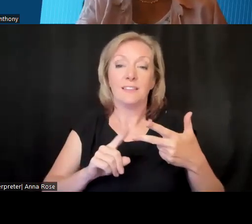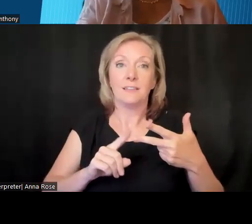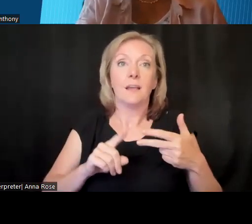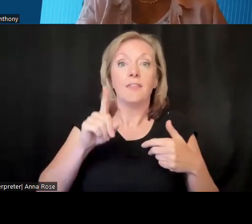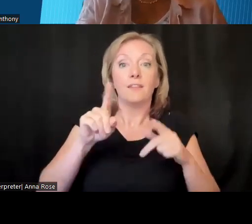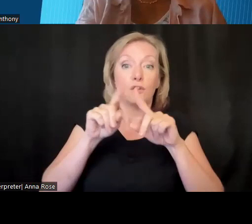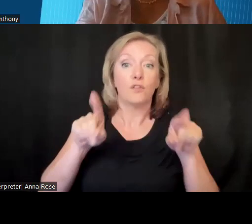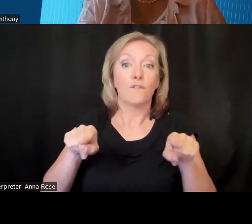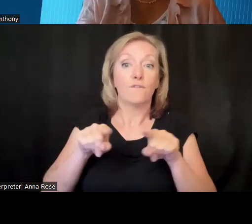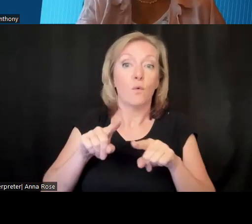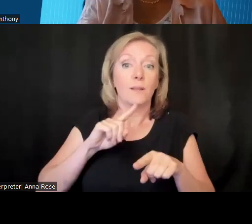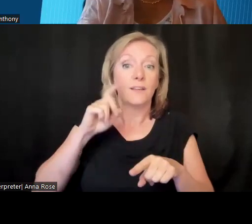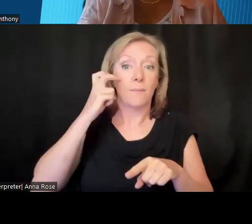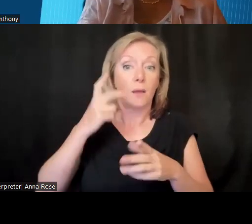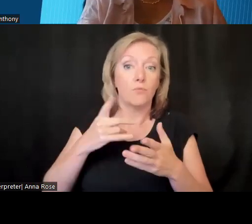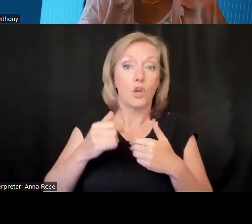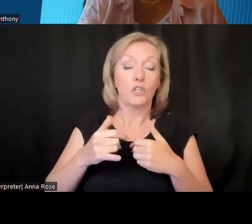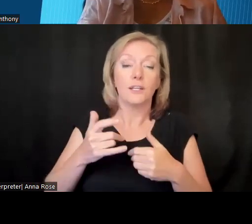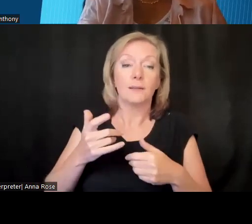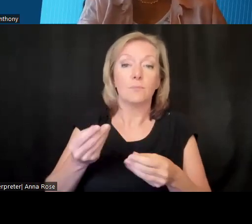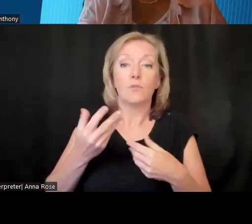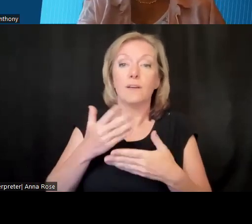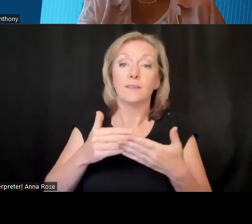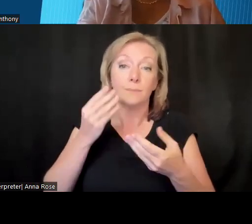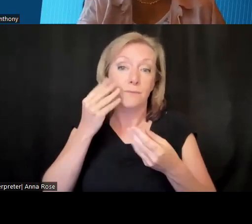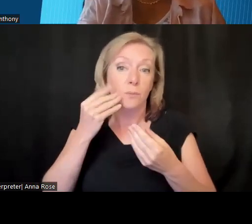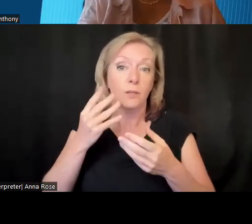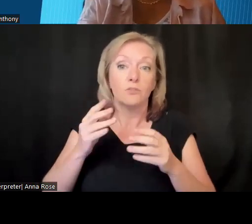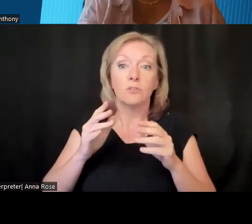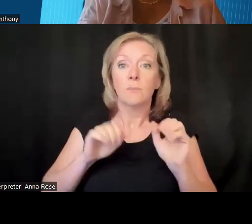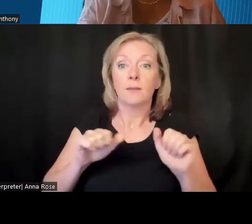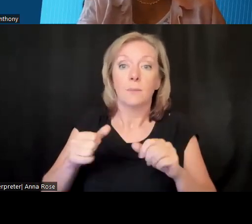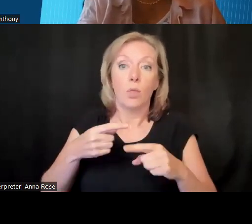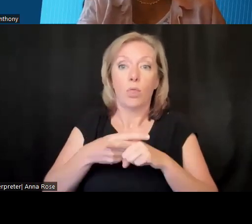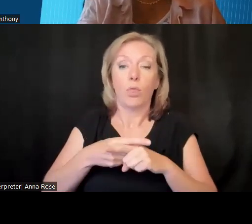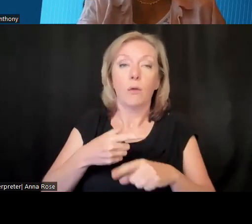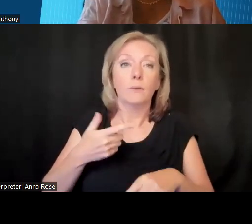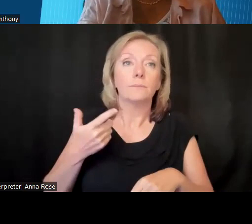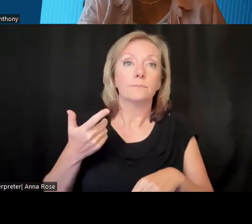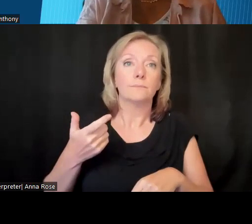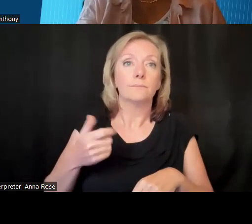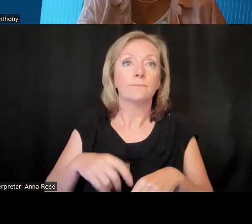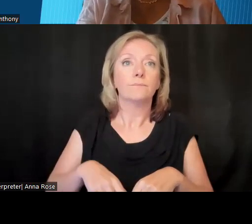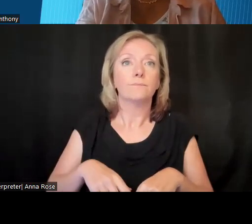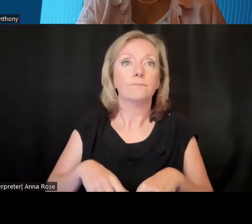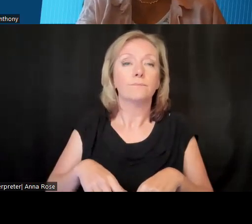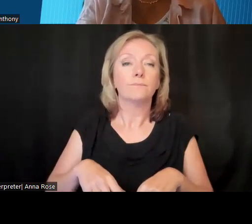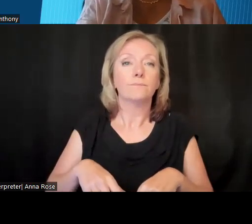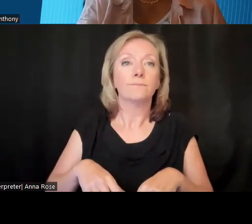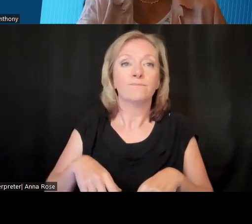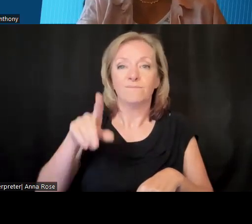out as deafblind projects that give you some of the areas of complication we look at that I've just talked about. So these